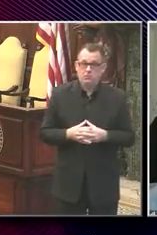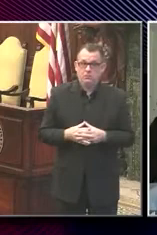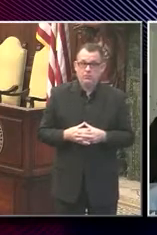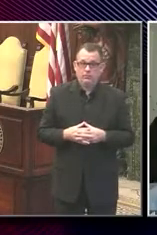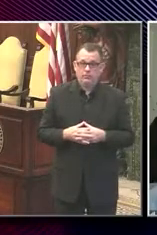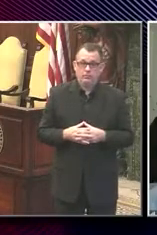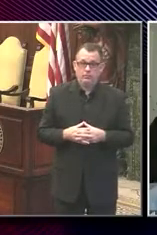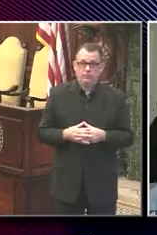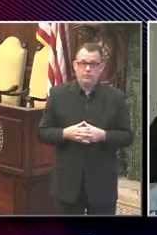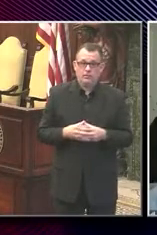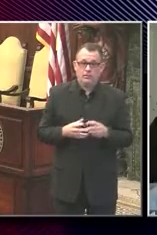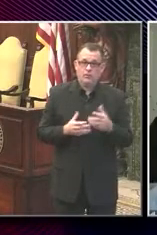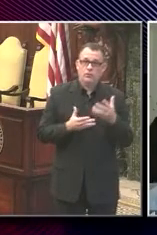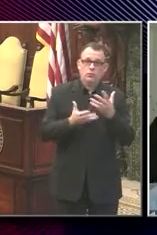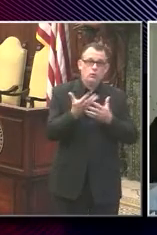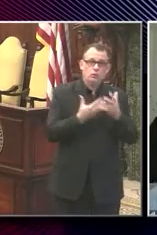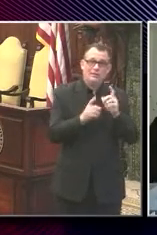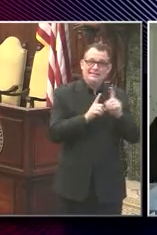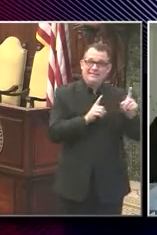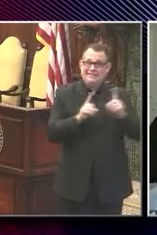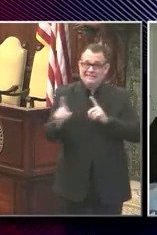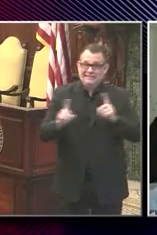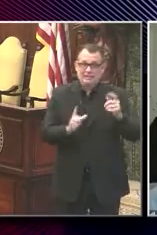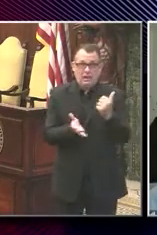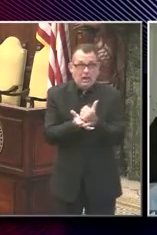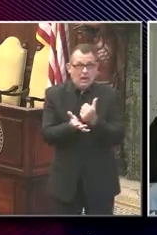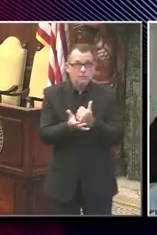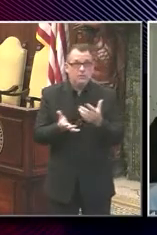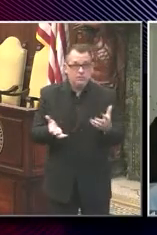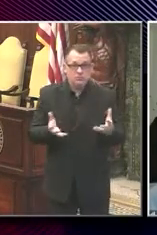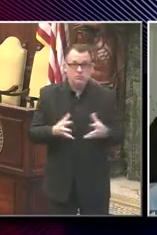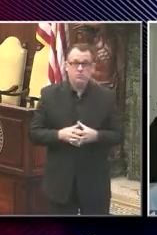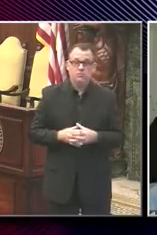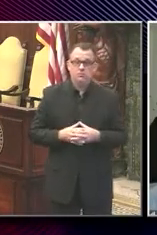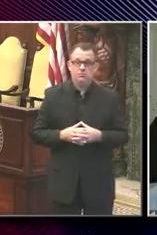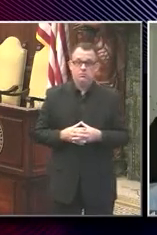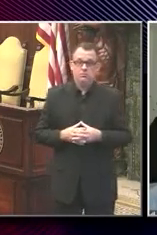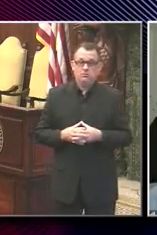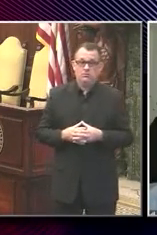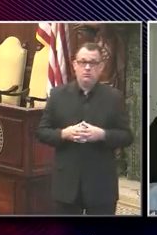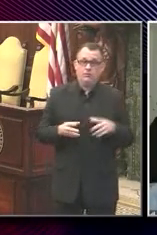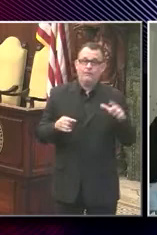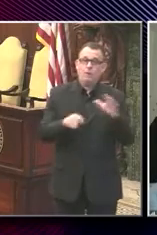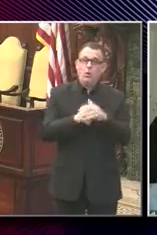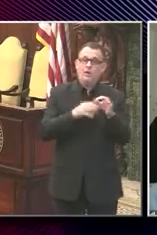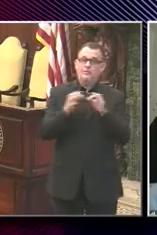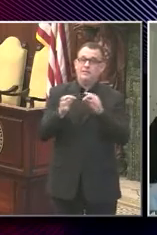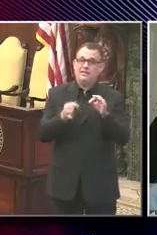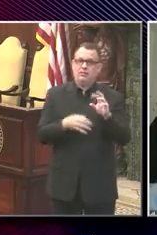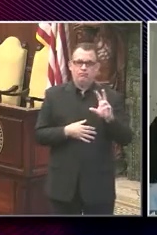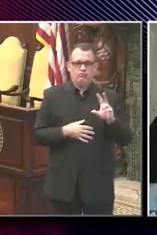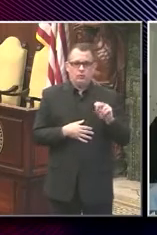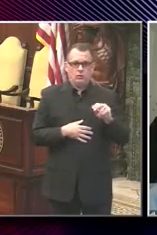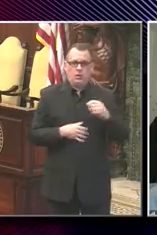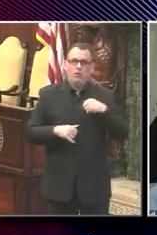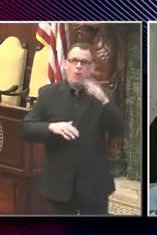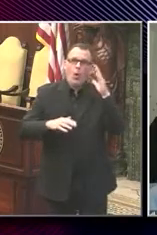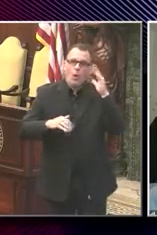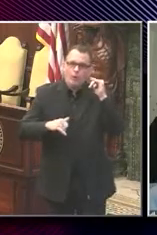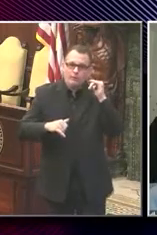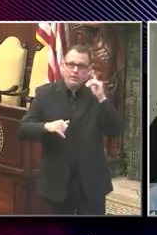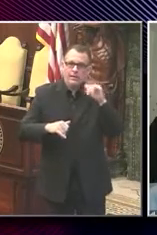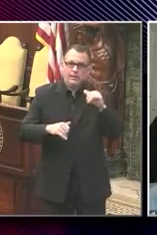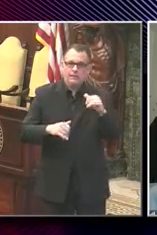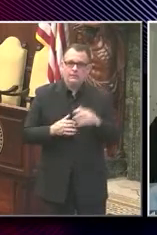social distancing measures is helping. That doesn't fully explain that, but I'm hopeful in view of that, and in view of the